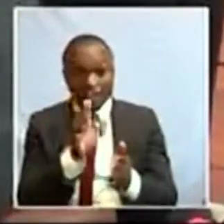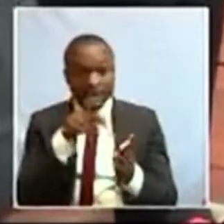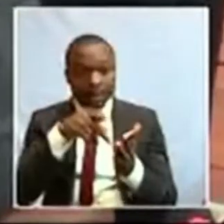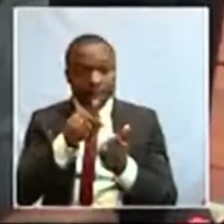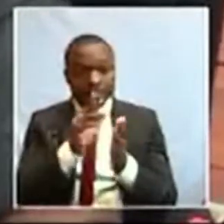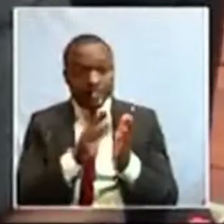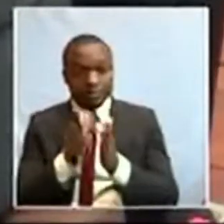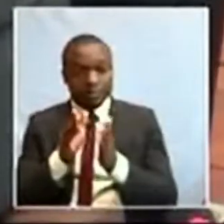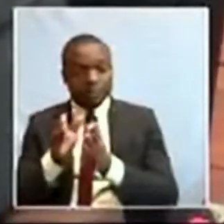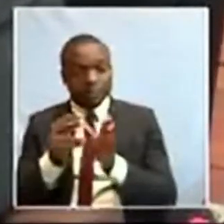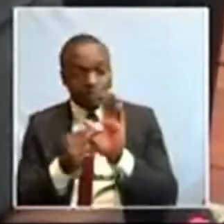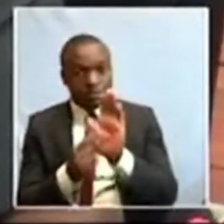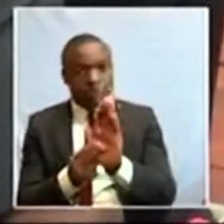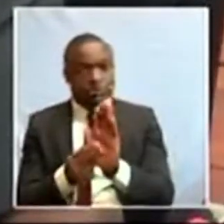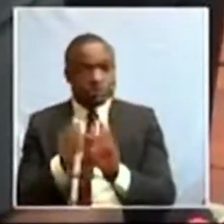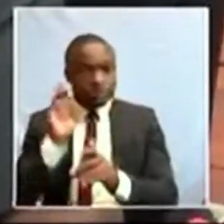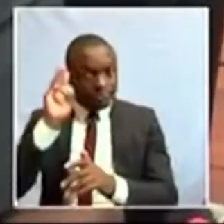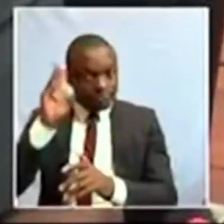that, Chair, they will be